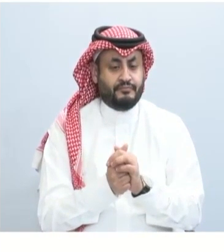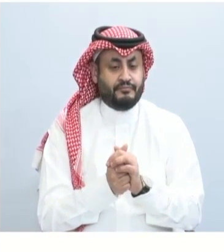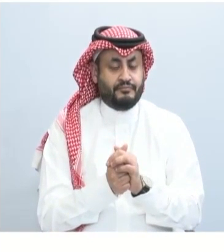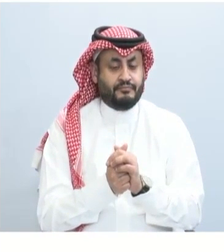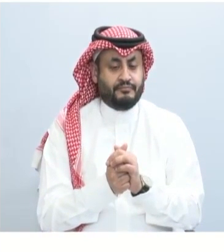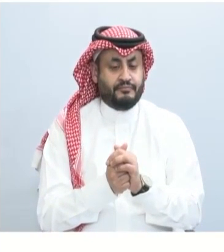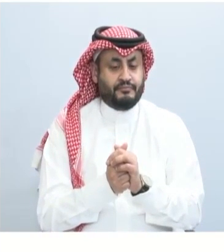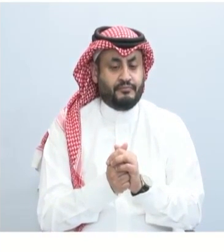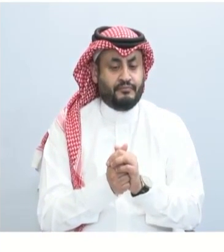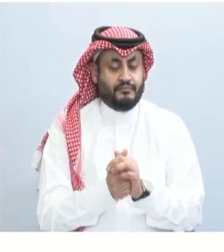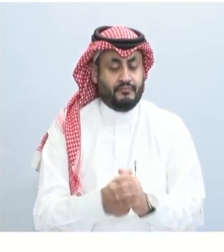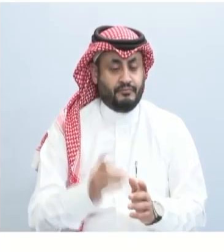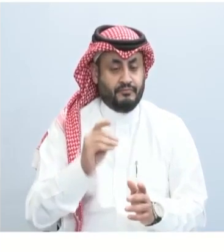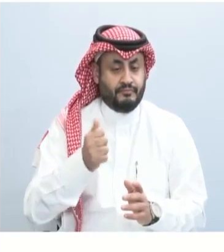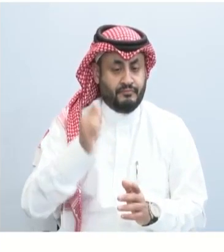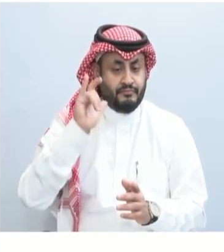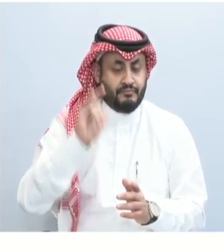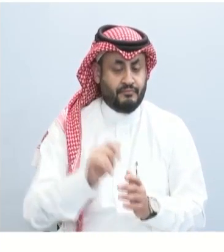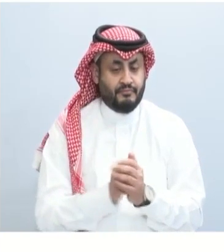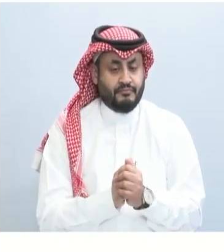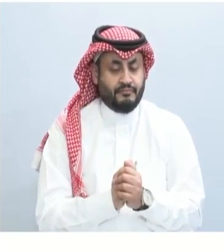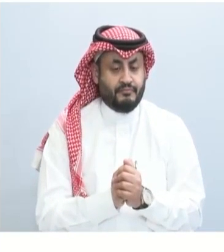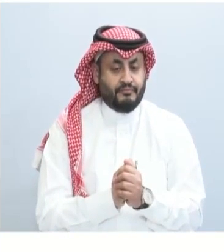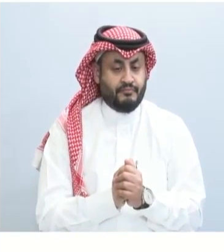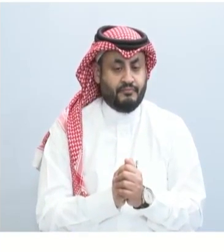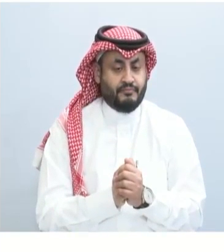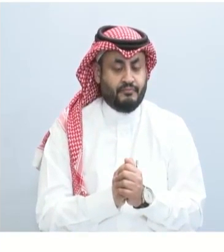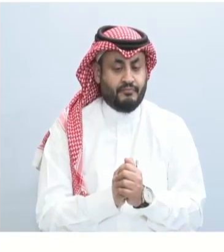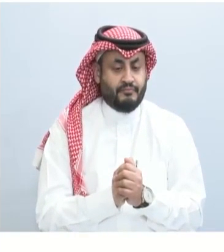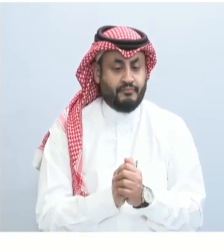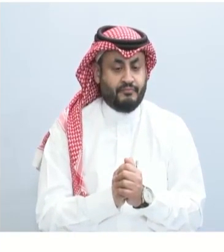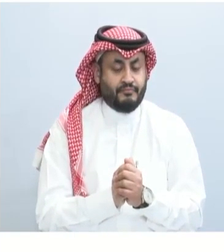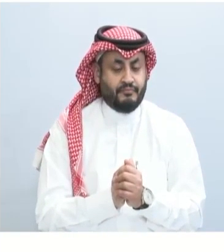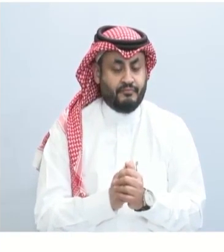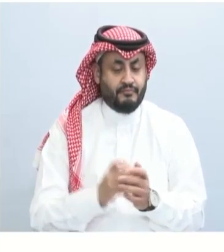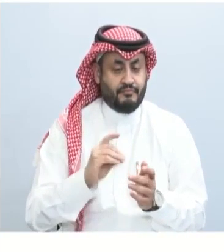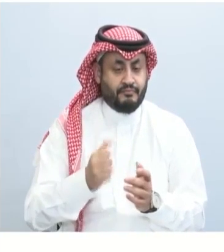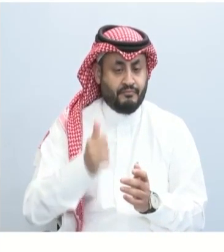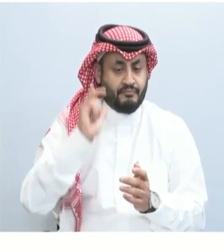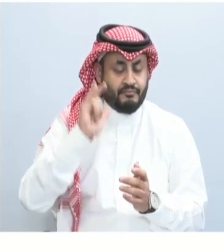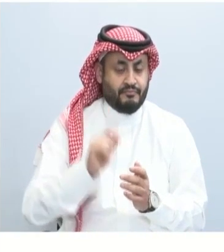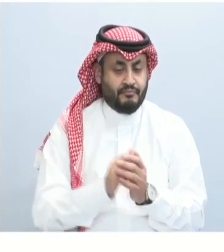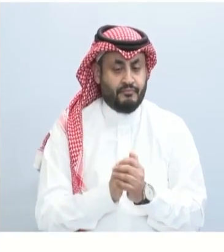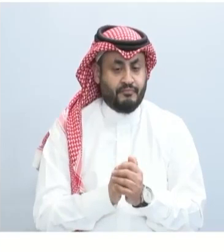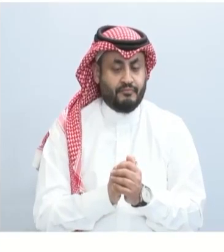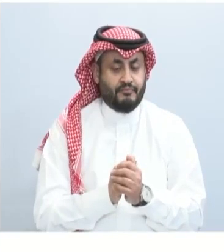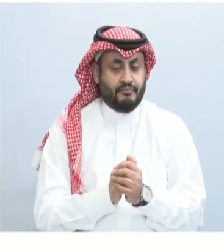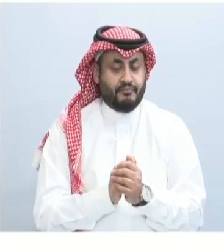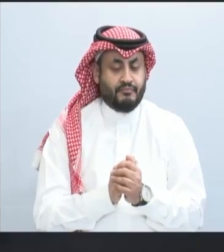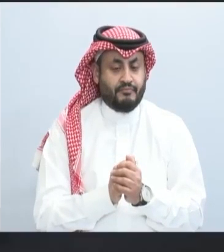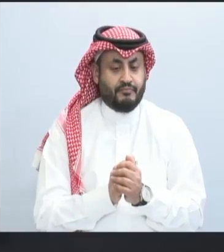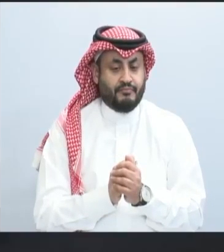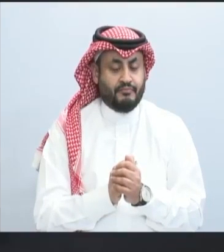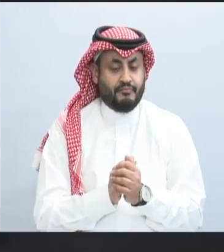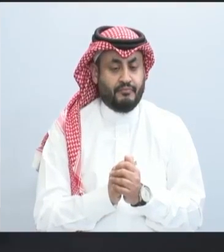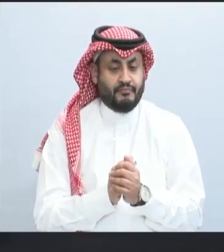is day. Day. Say with me, day. And we can come across